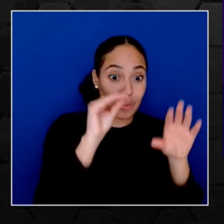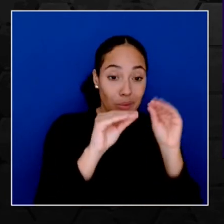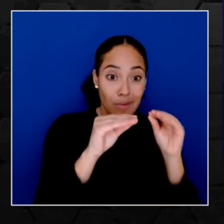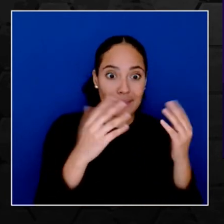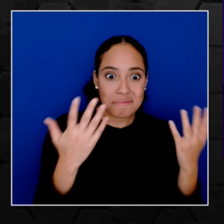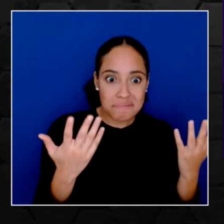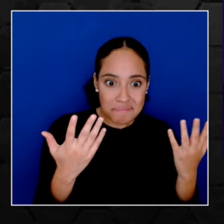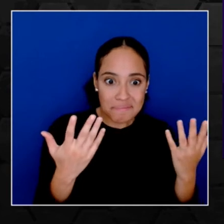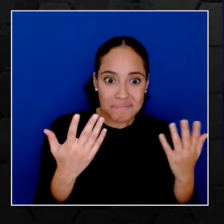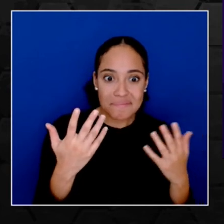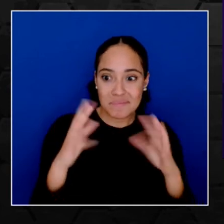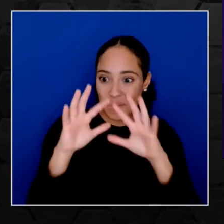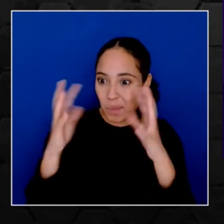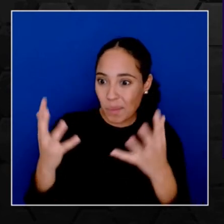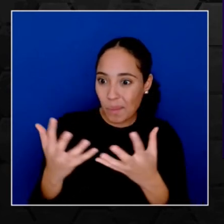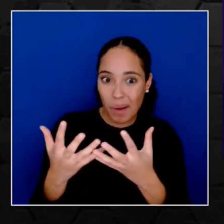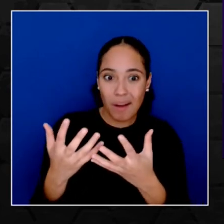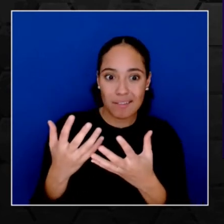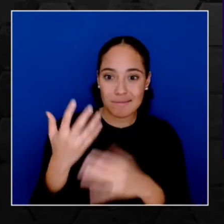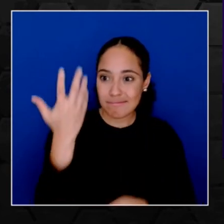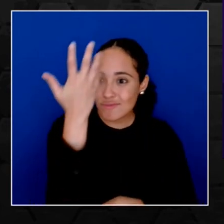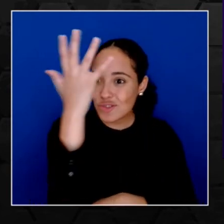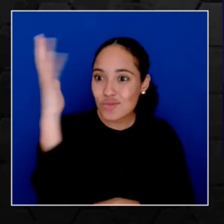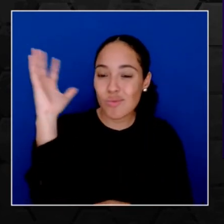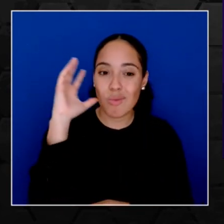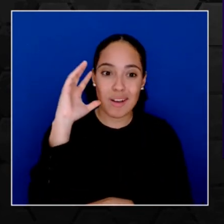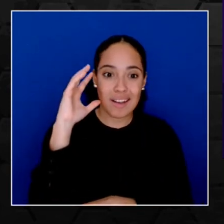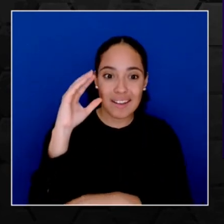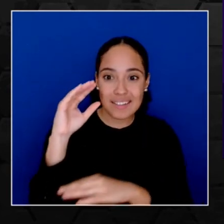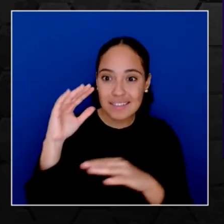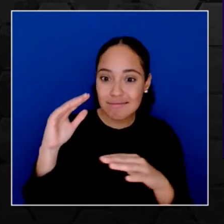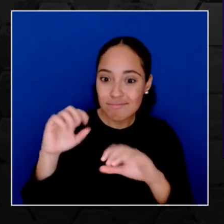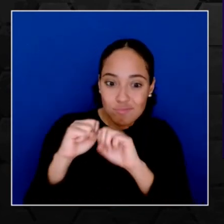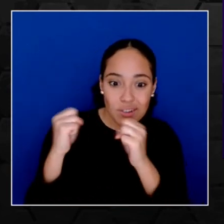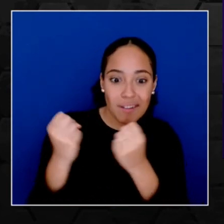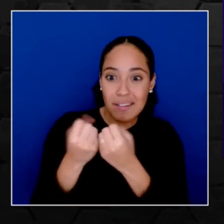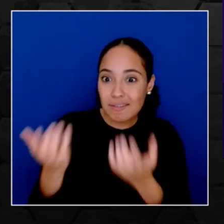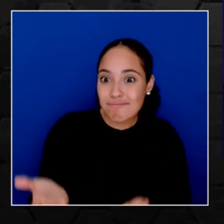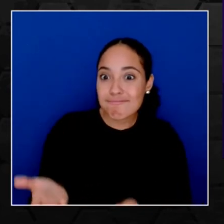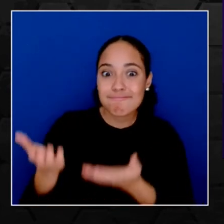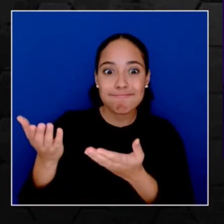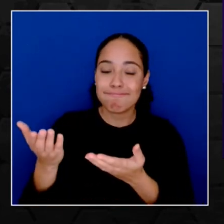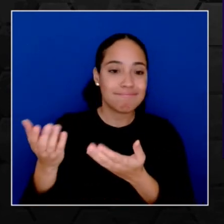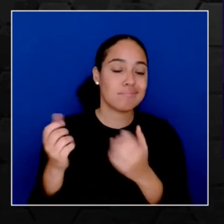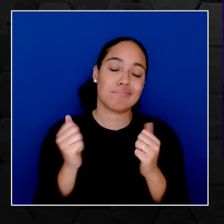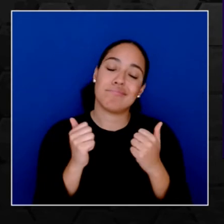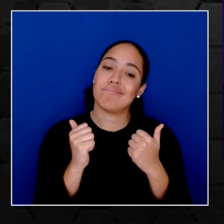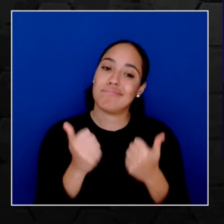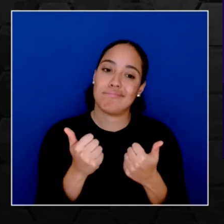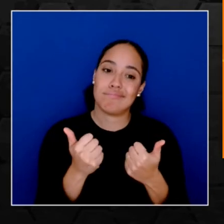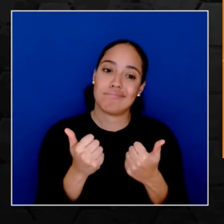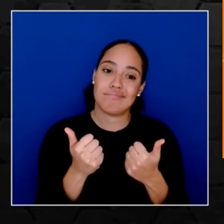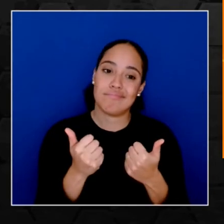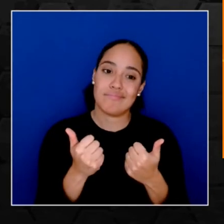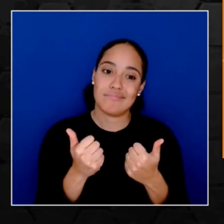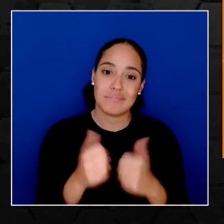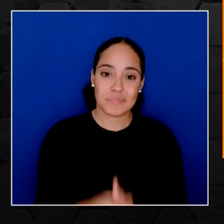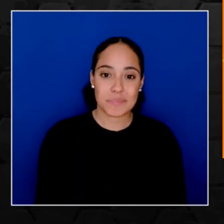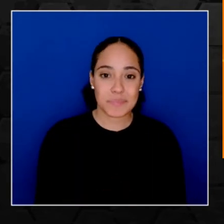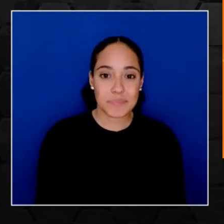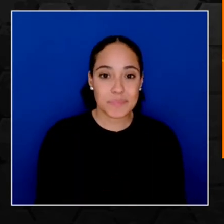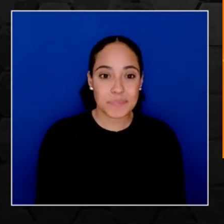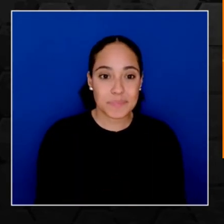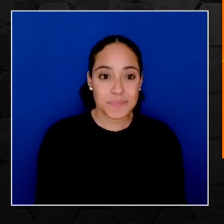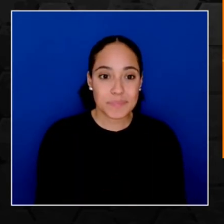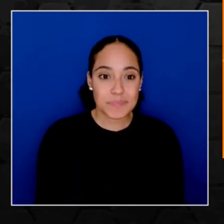in short, you can say. So it's a great thing that what global AI has come over it. So I hope so you got challenge on that end, and stay